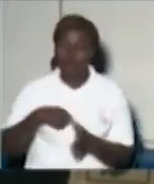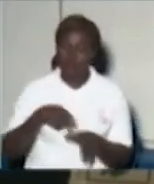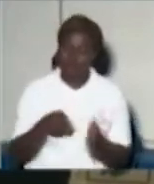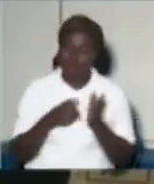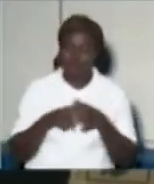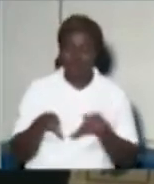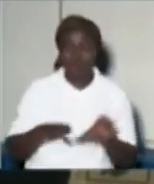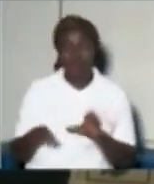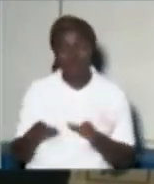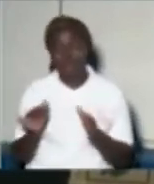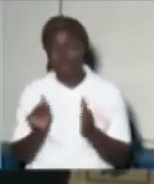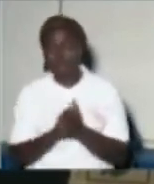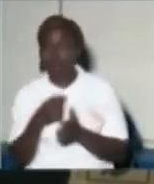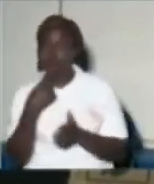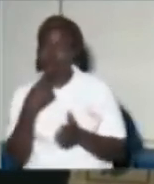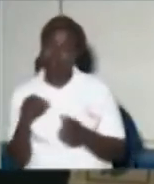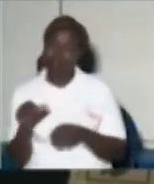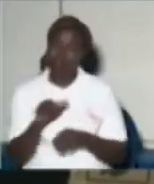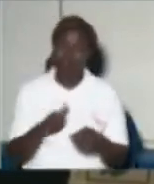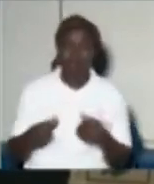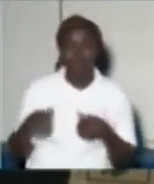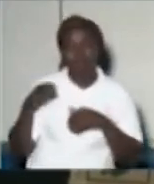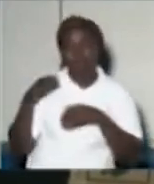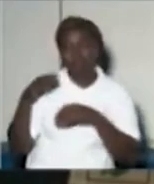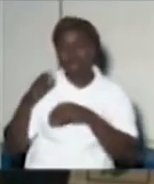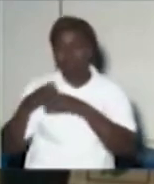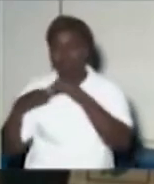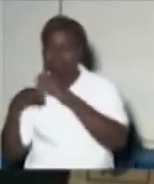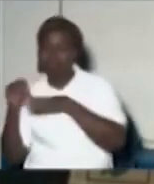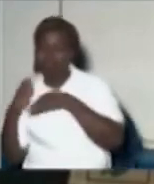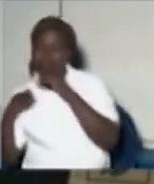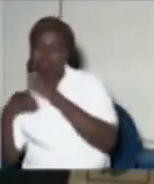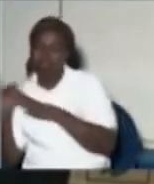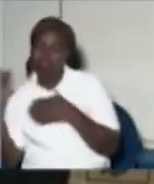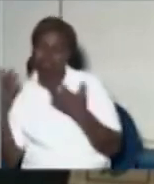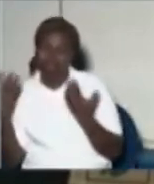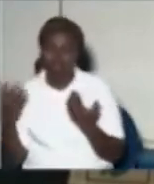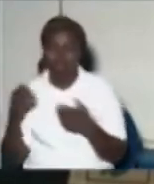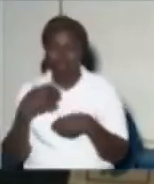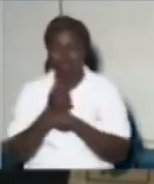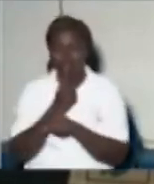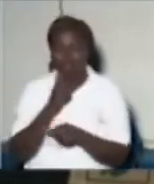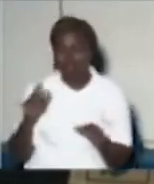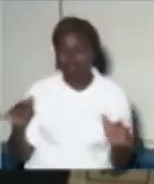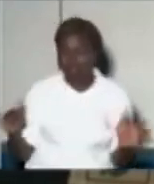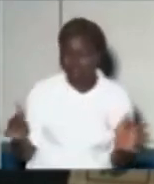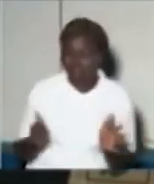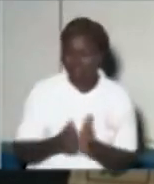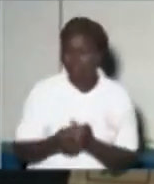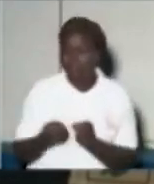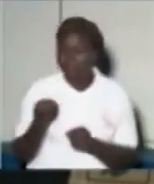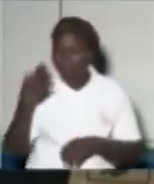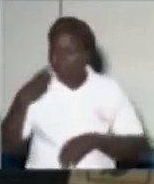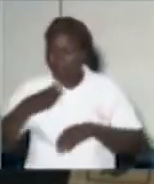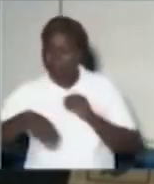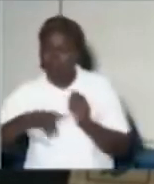of our infrastructure. We're talking about ensuring that most of